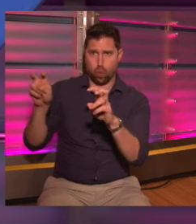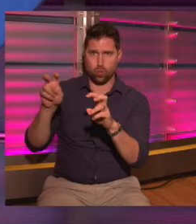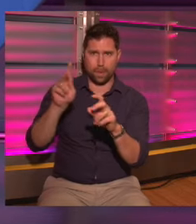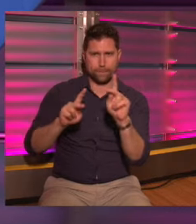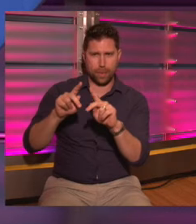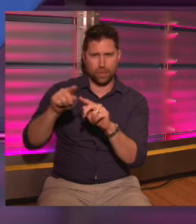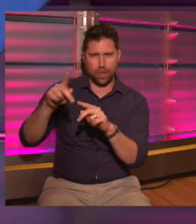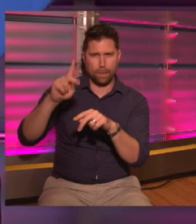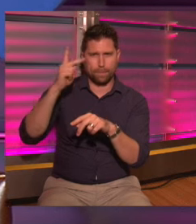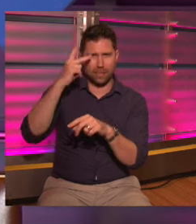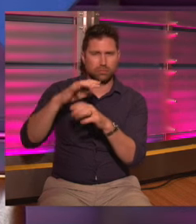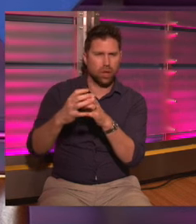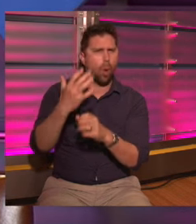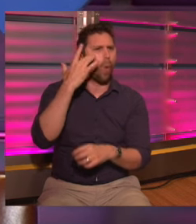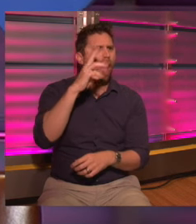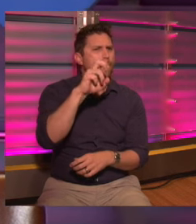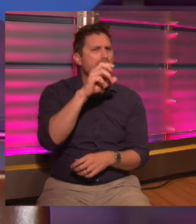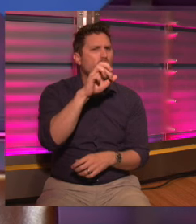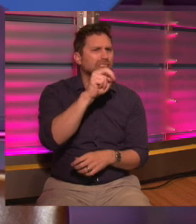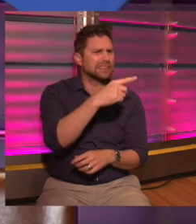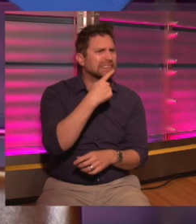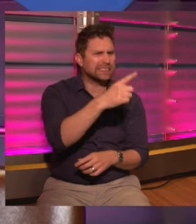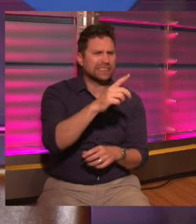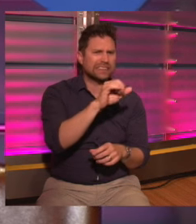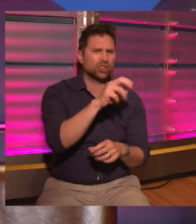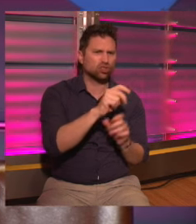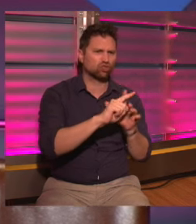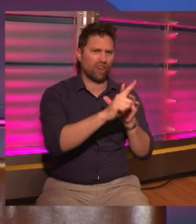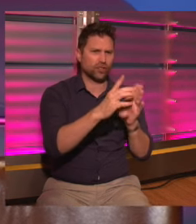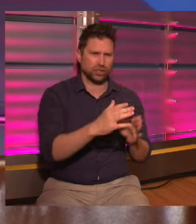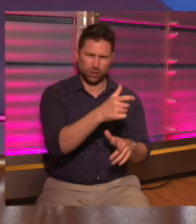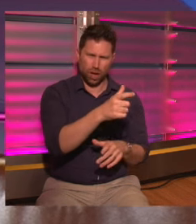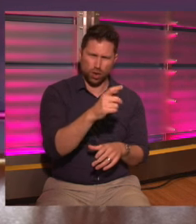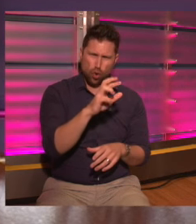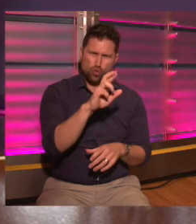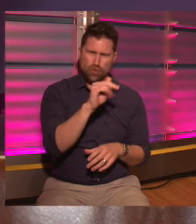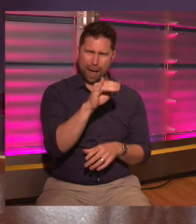sphere saying, you know, why did Ben Carson call Syrian refugees rabid dogs?